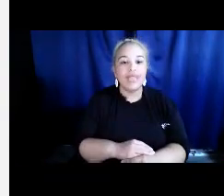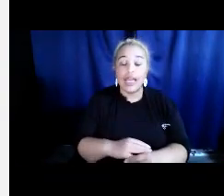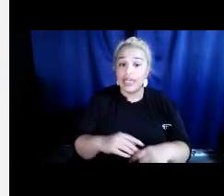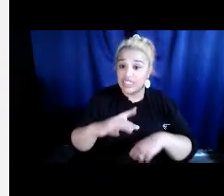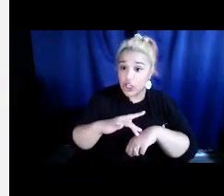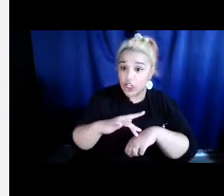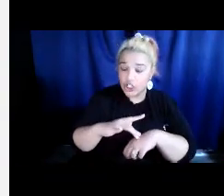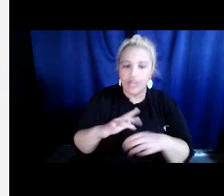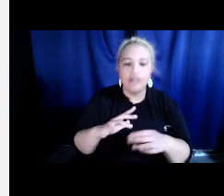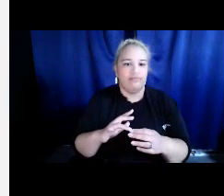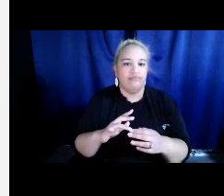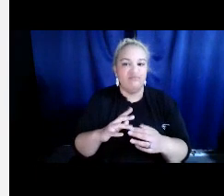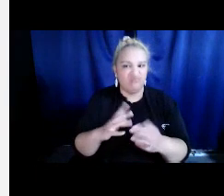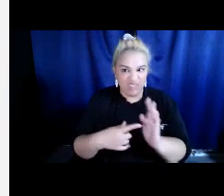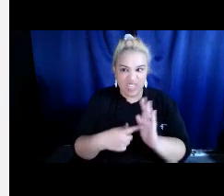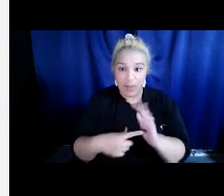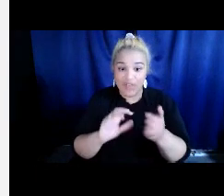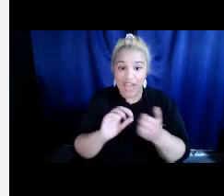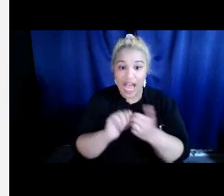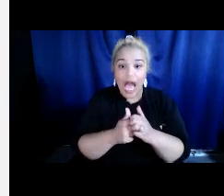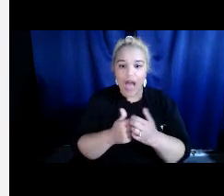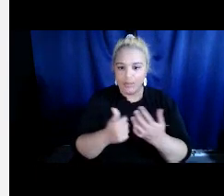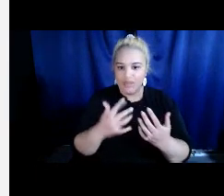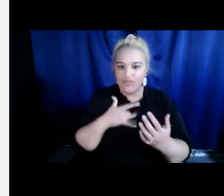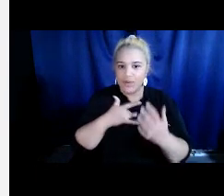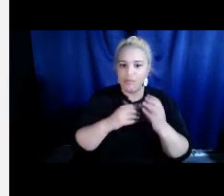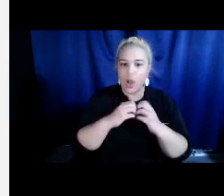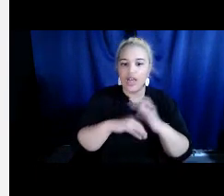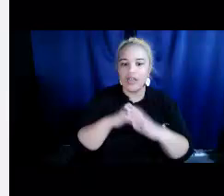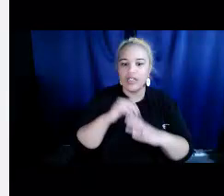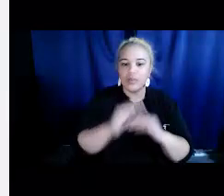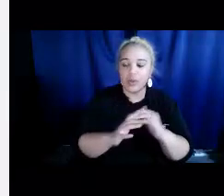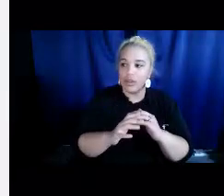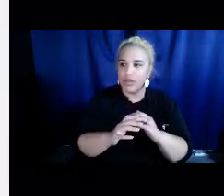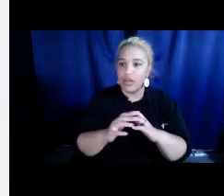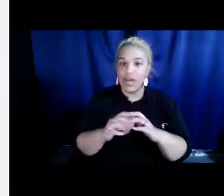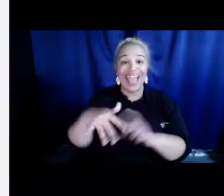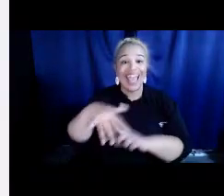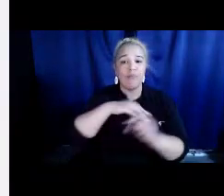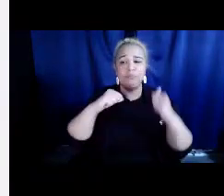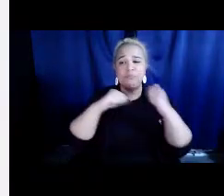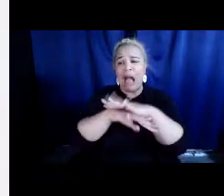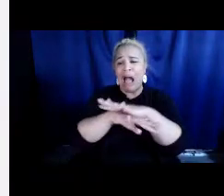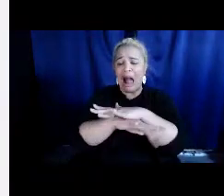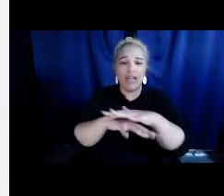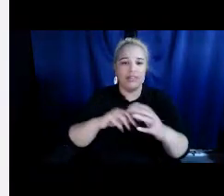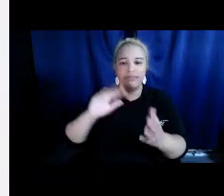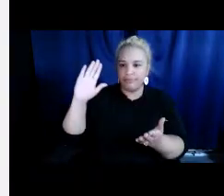reduce crowds, providing a separate space or an area to take a break,